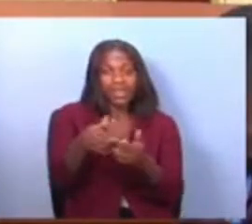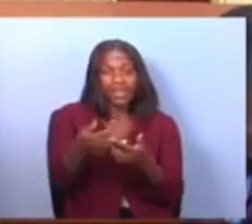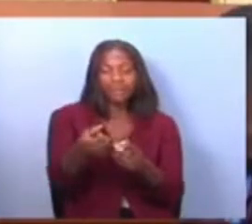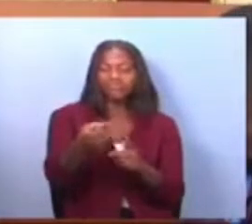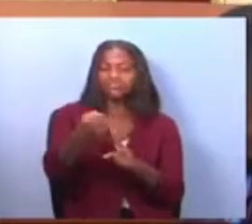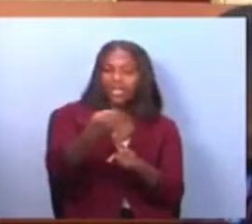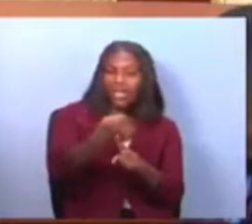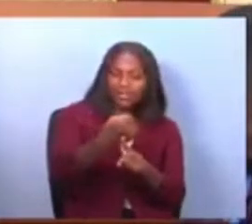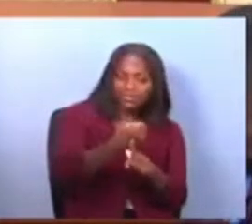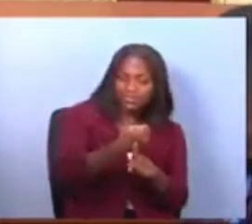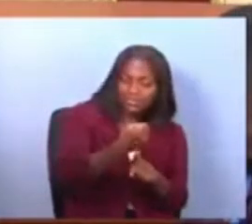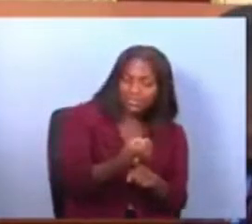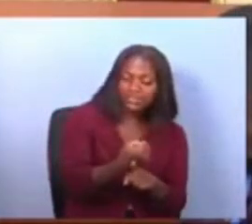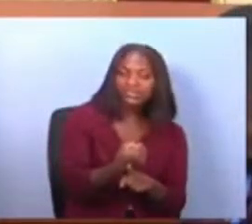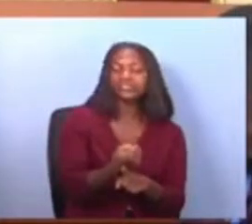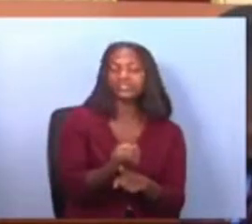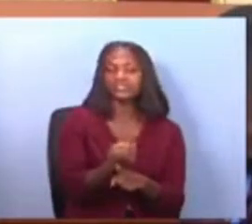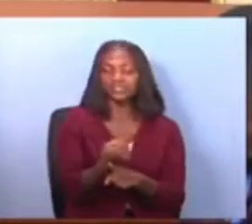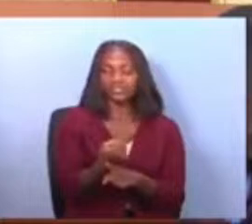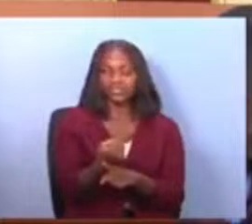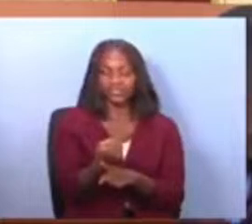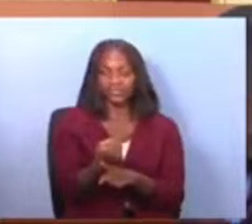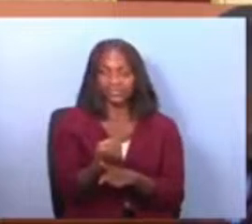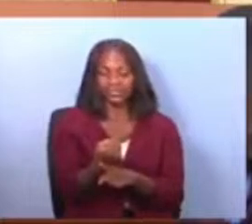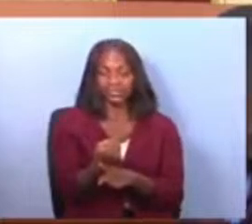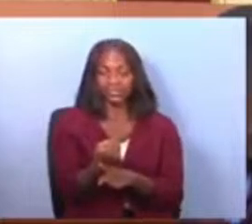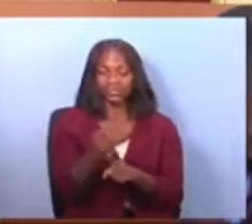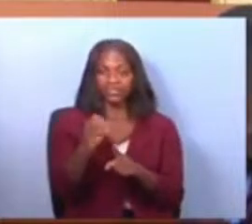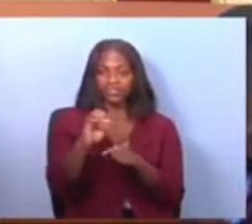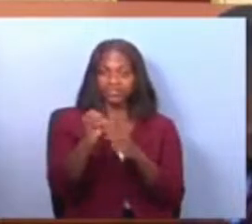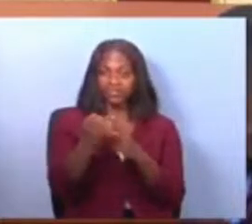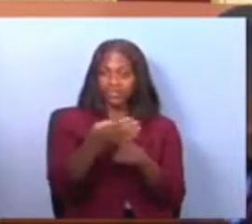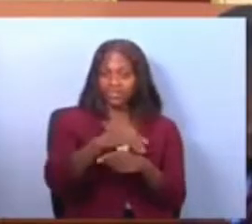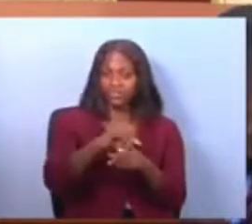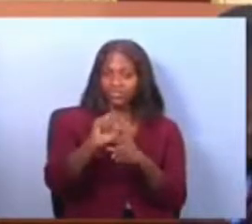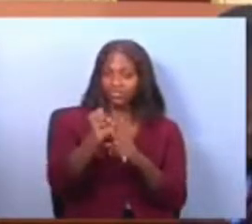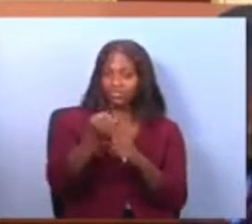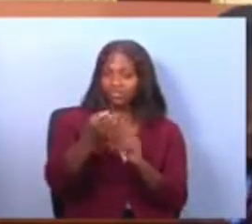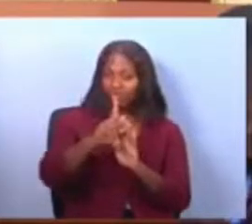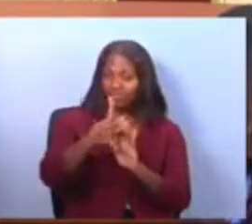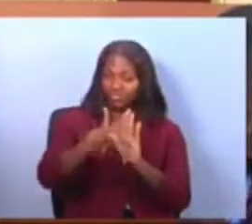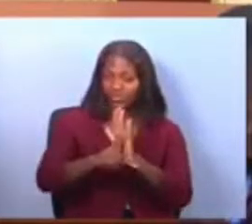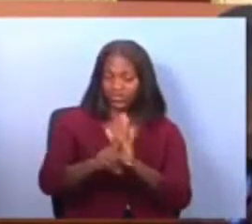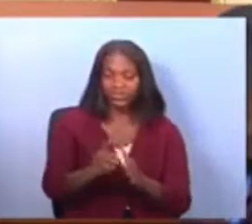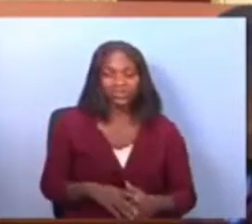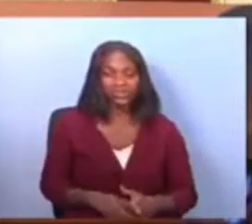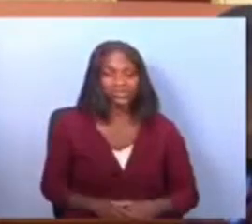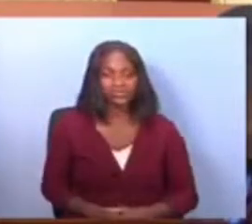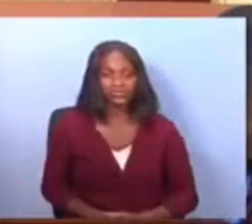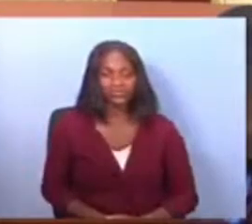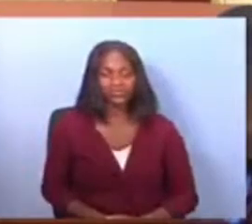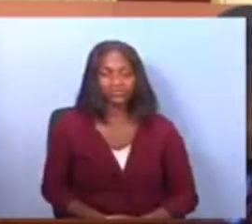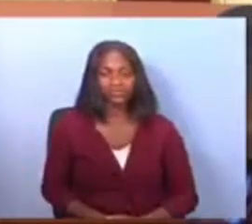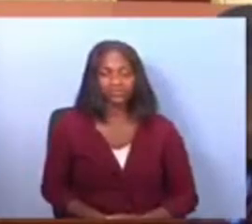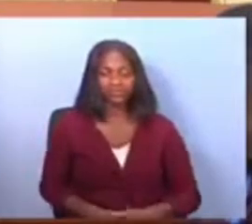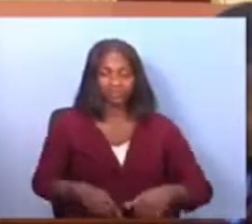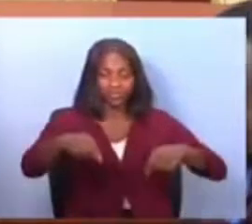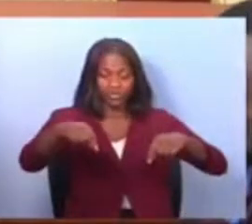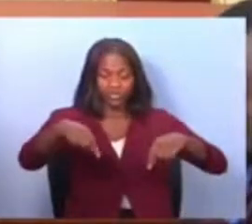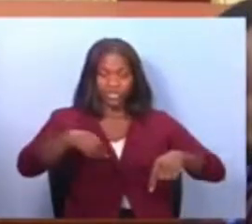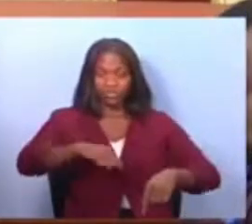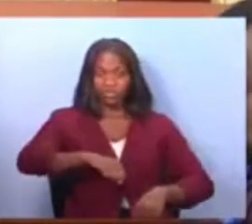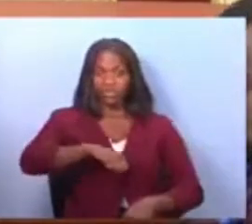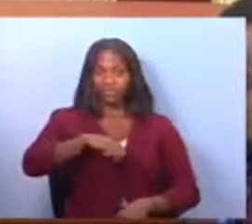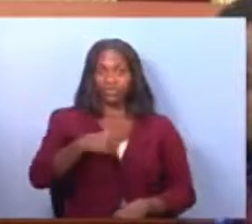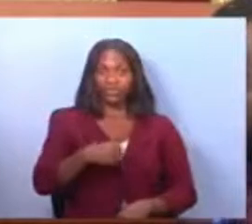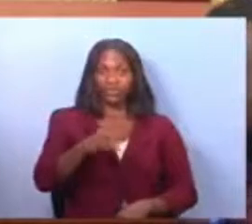progressive environmental and social policies. Yes, Today, I'm proud that Dr.